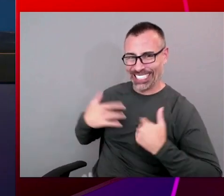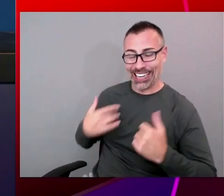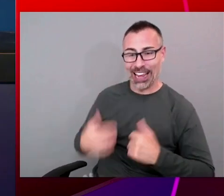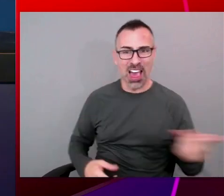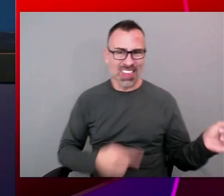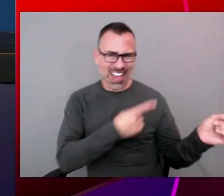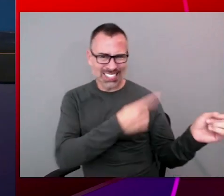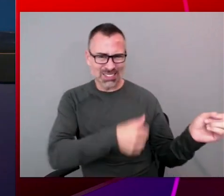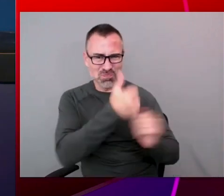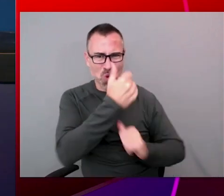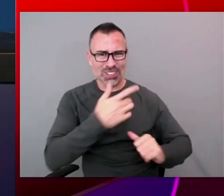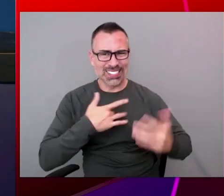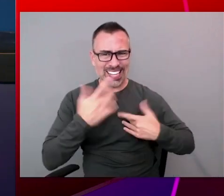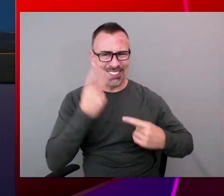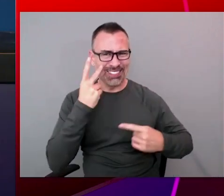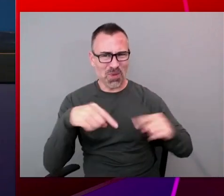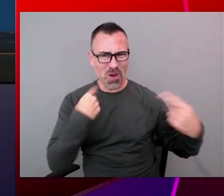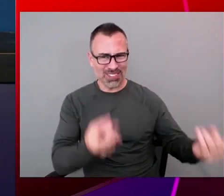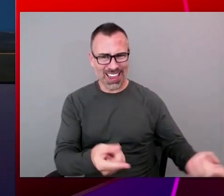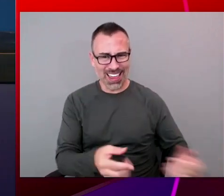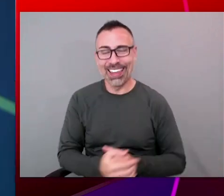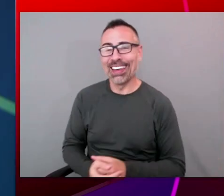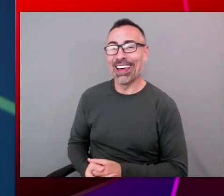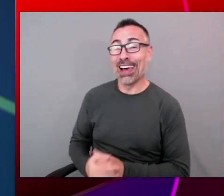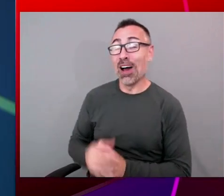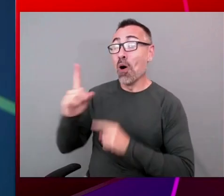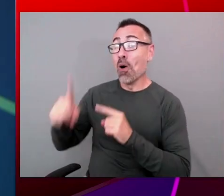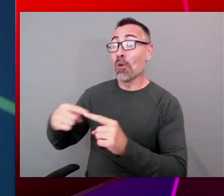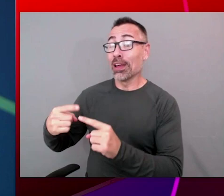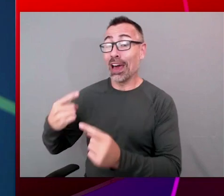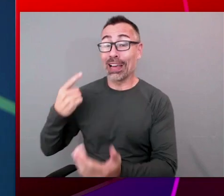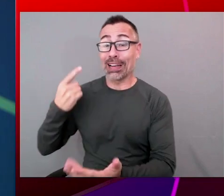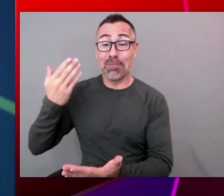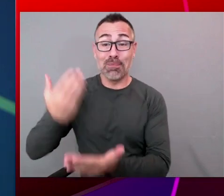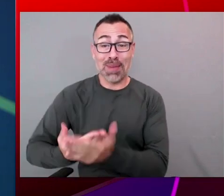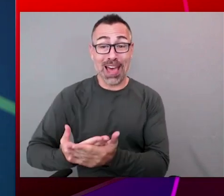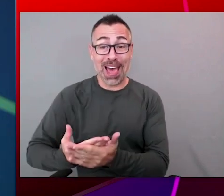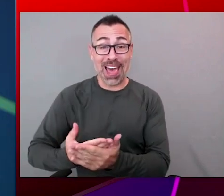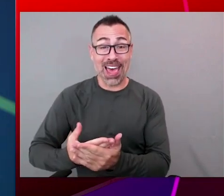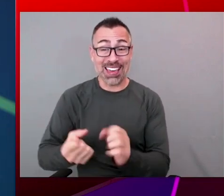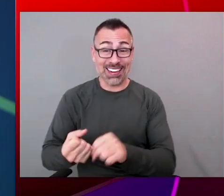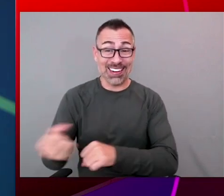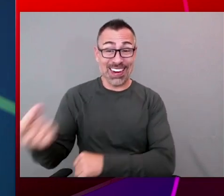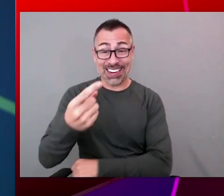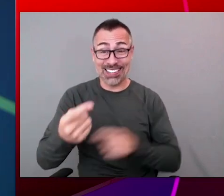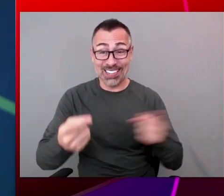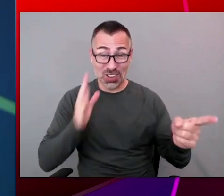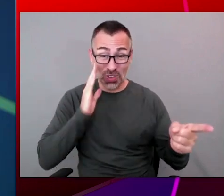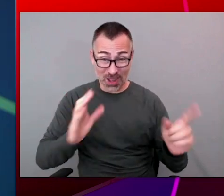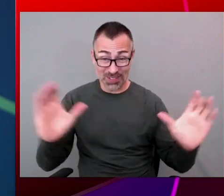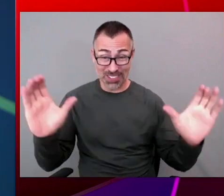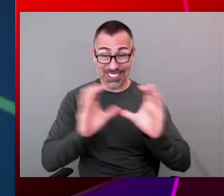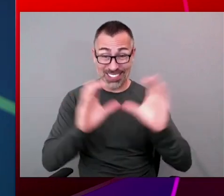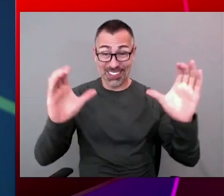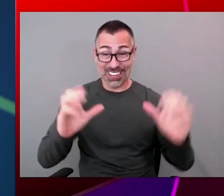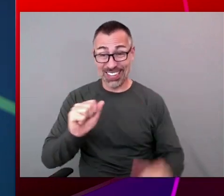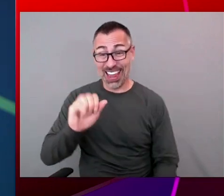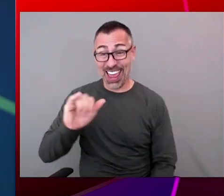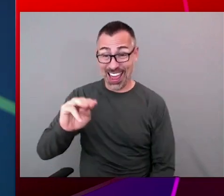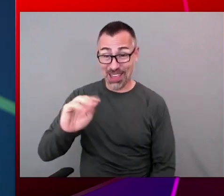seen him all day. So when I come back next year, you'll have your certificate in ML, right? Yeah, I'll try. AI ML. I'll